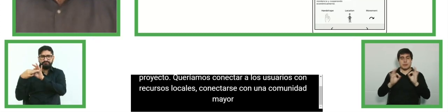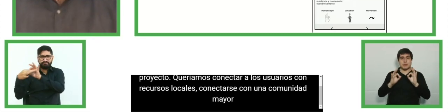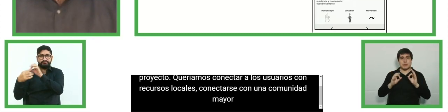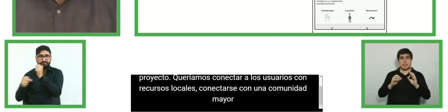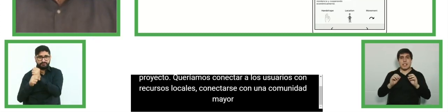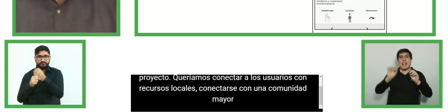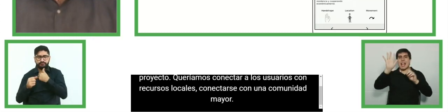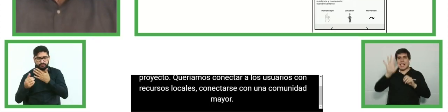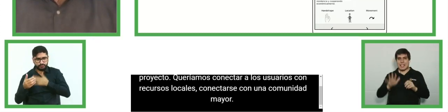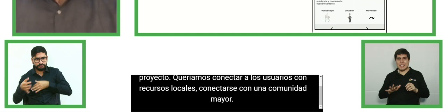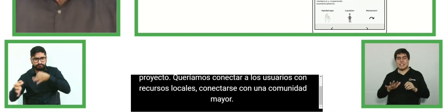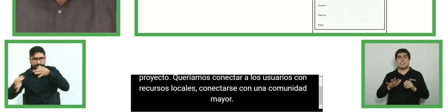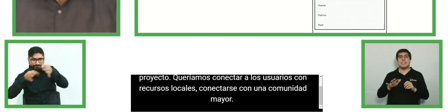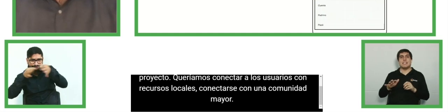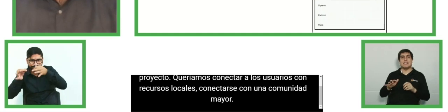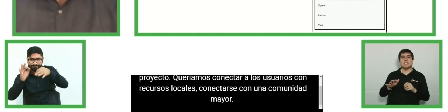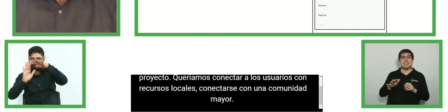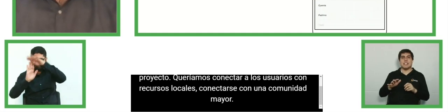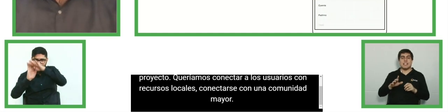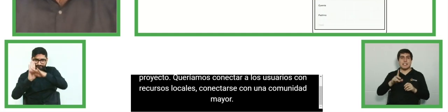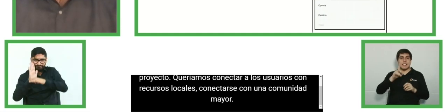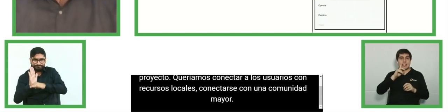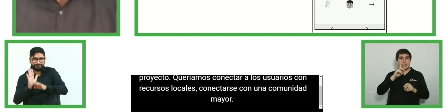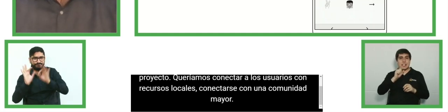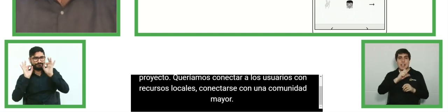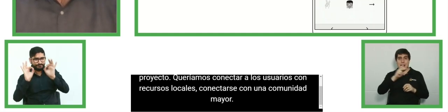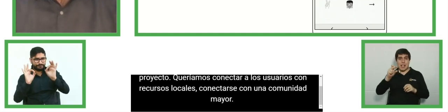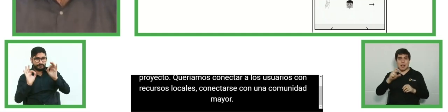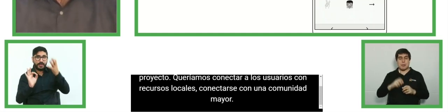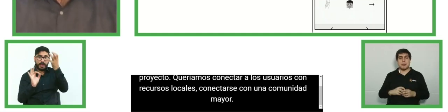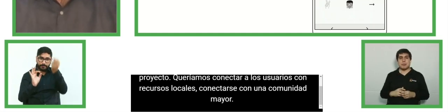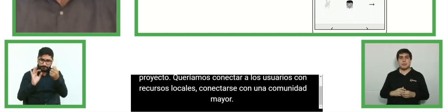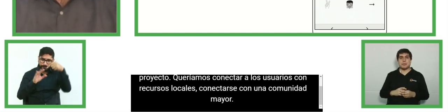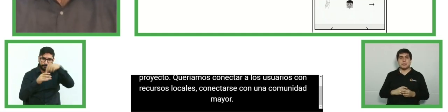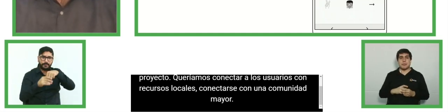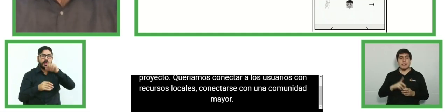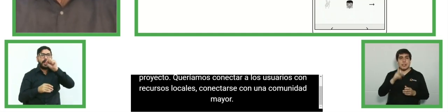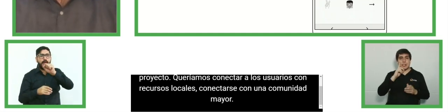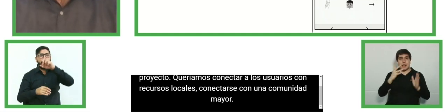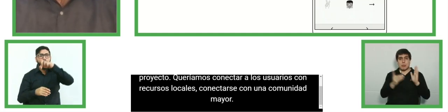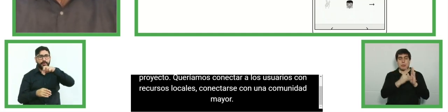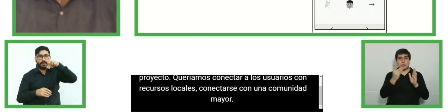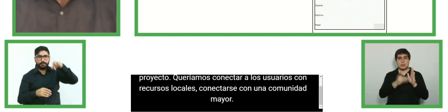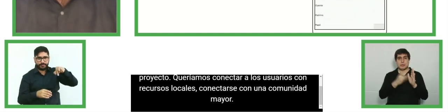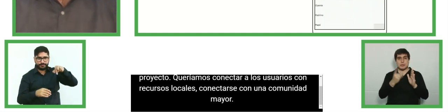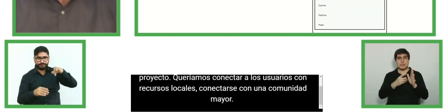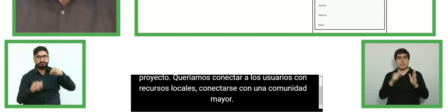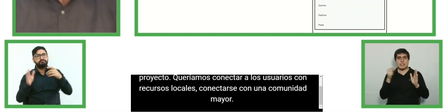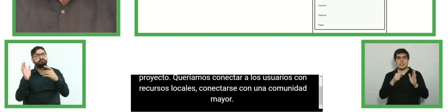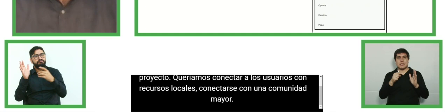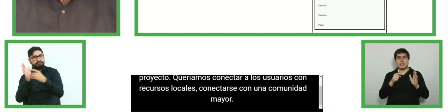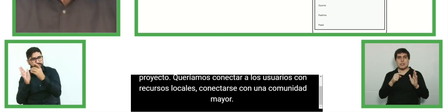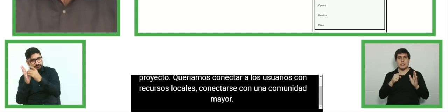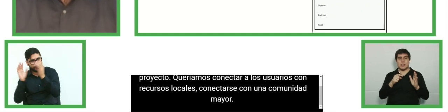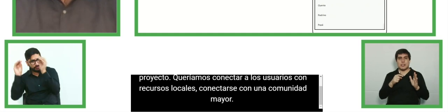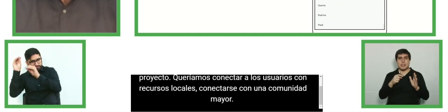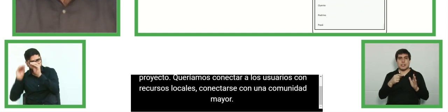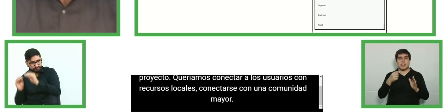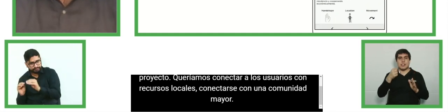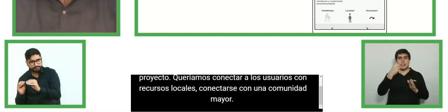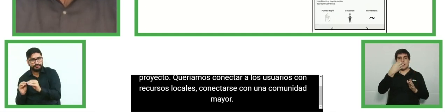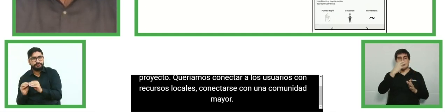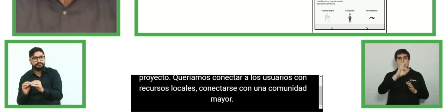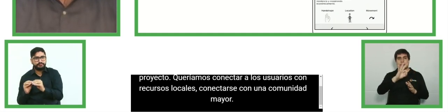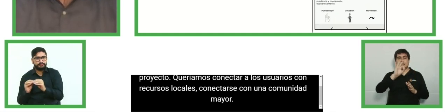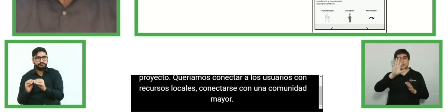that has over 350 signs that are age appropriate. So we're looking at children from